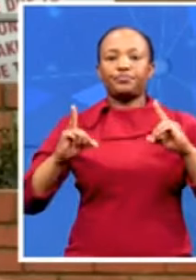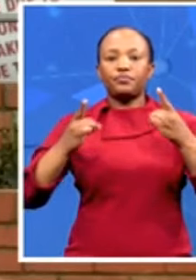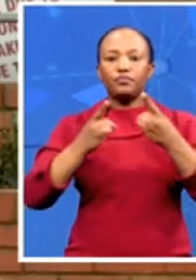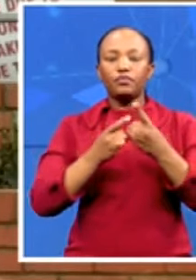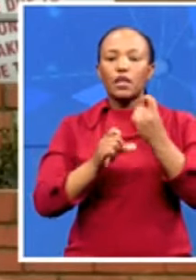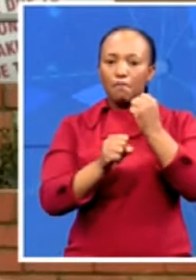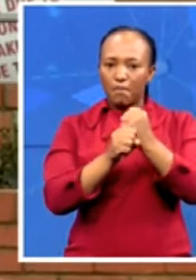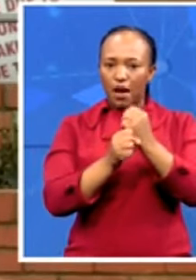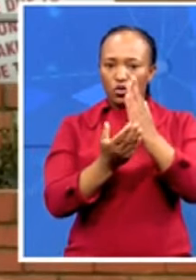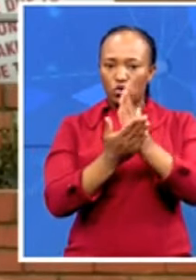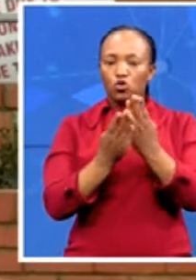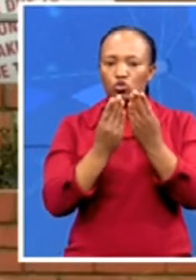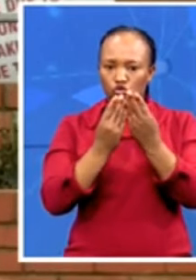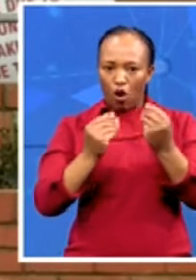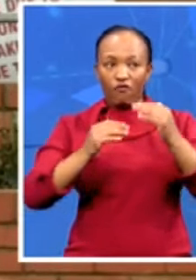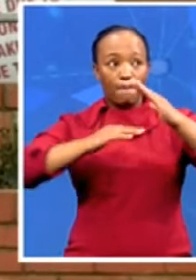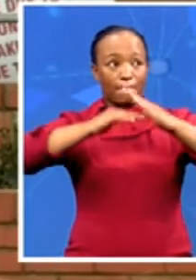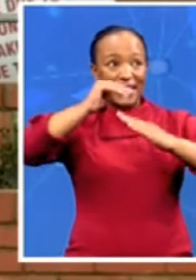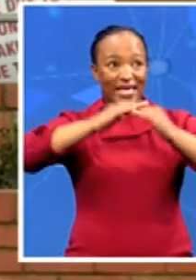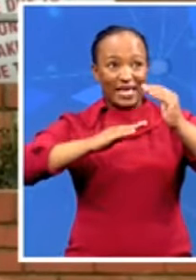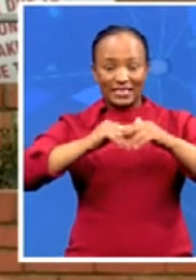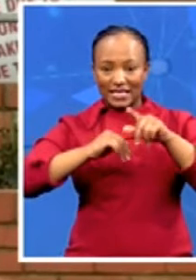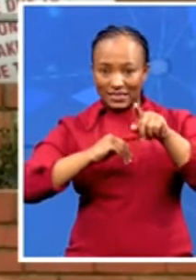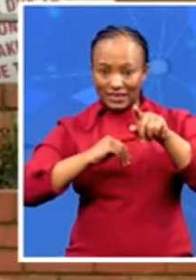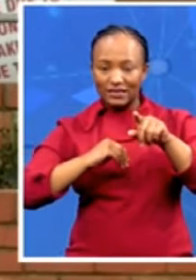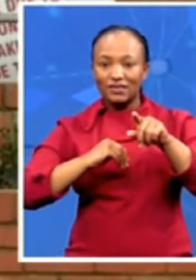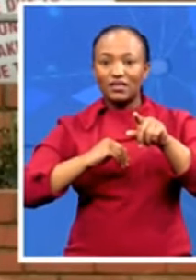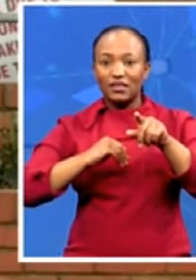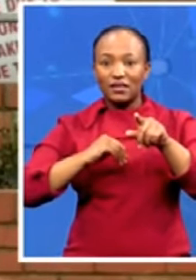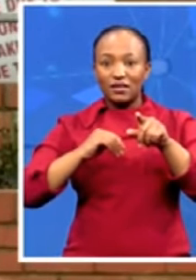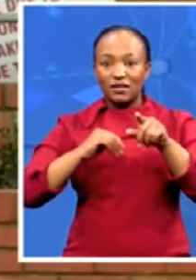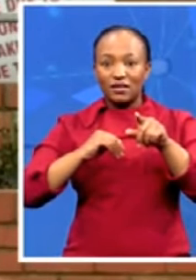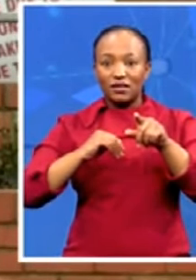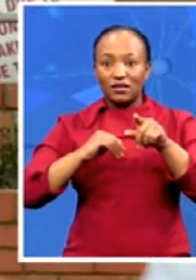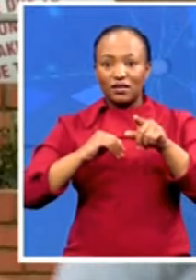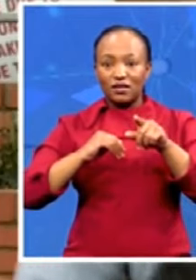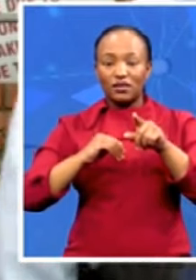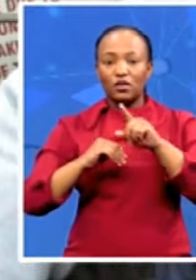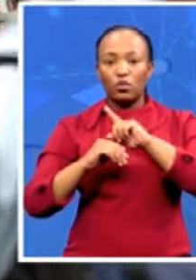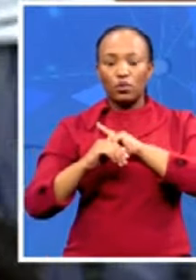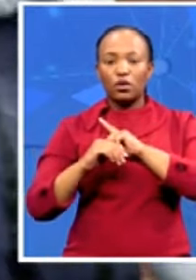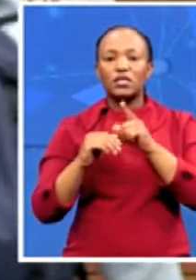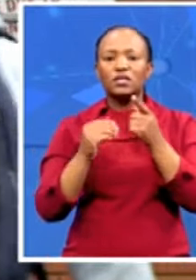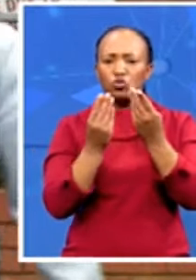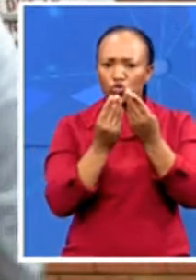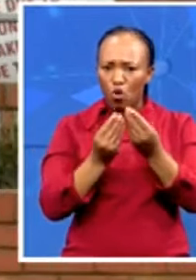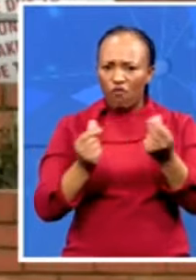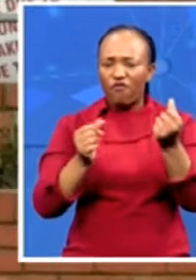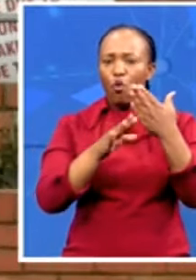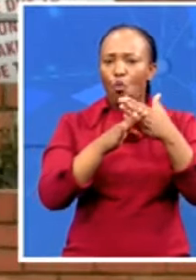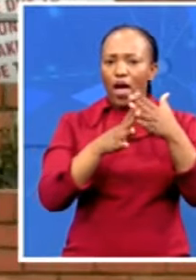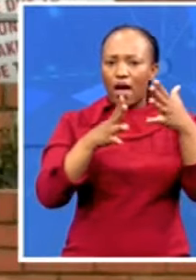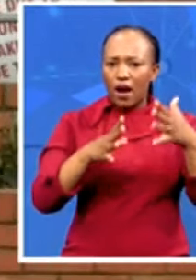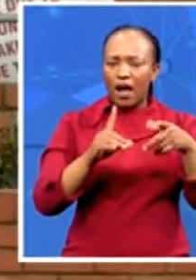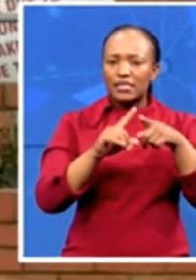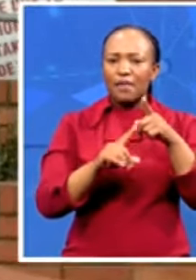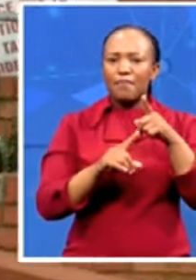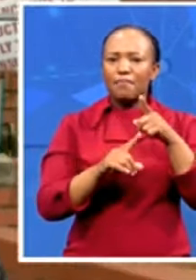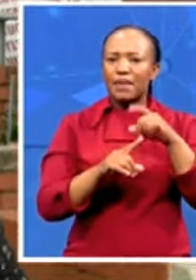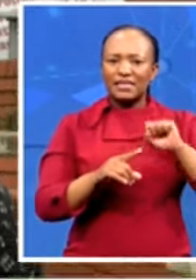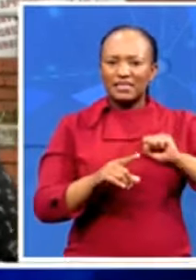also the department need to make sure that they address the issue of the workers and the shortage of staff in this hospital. Desiree?